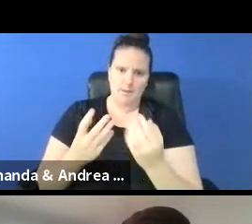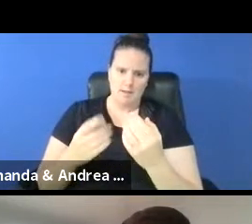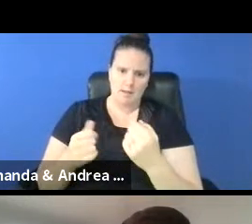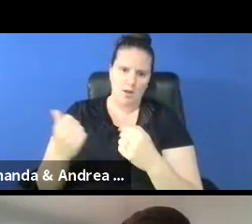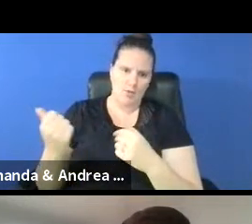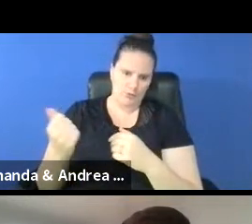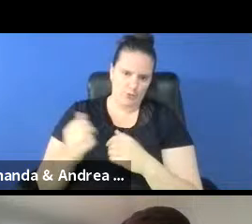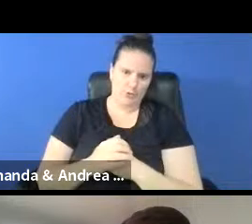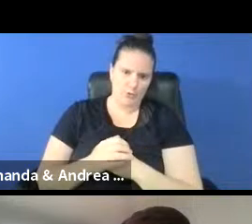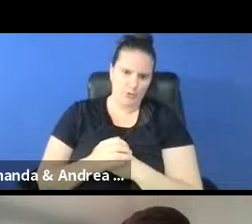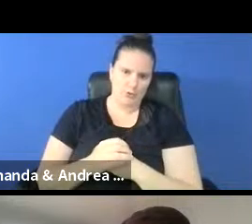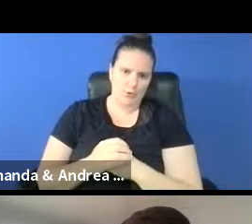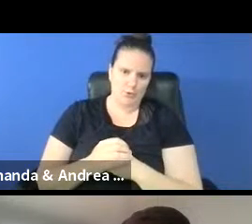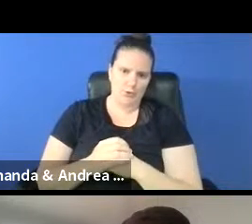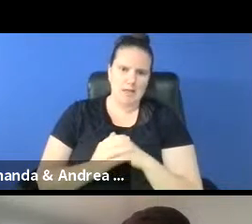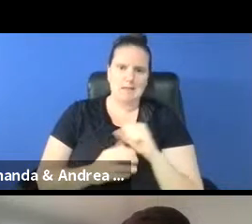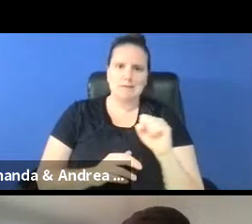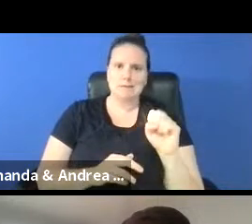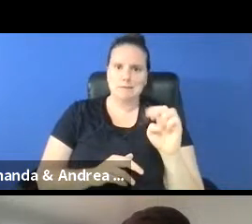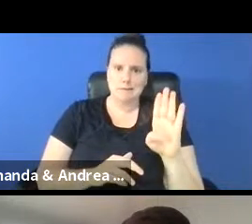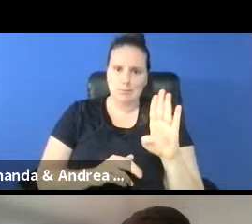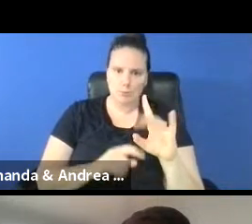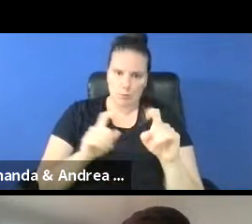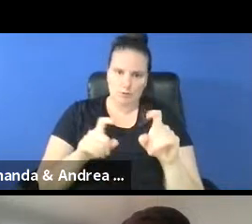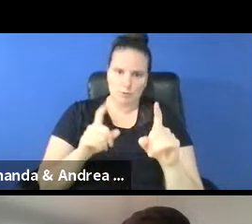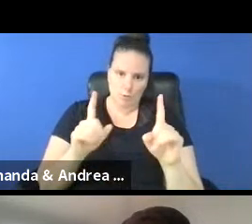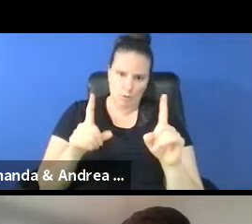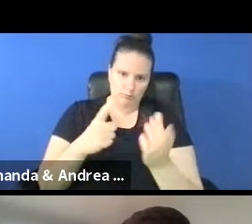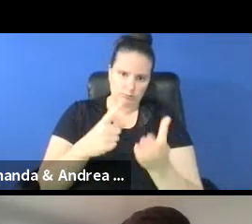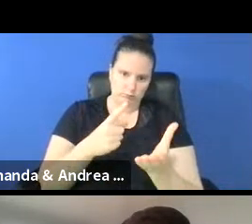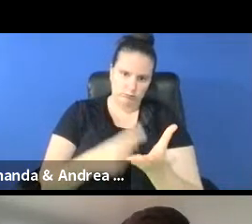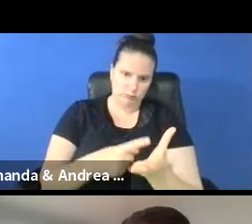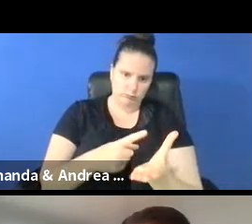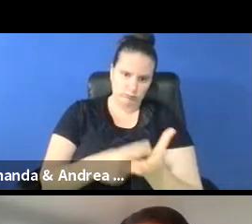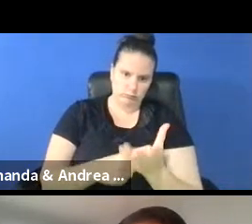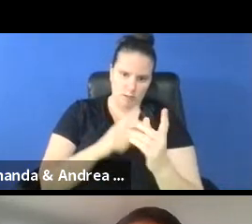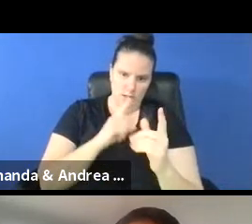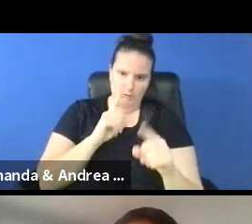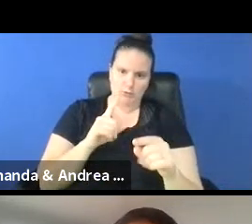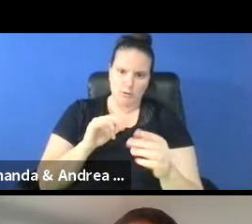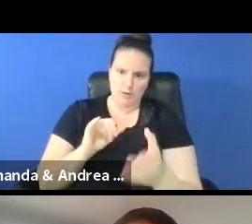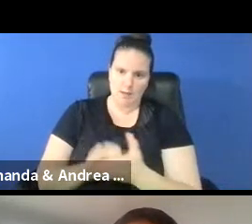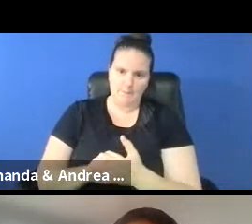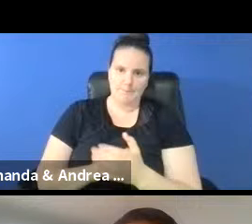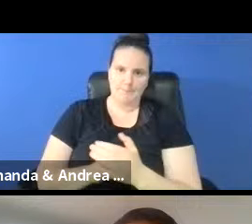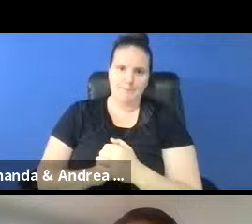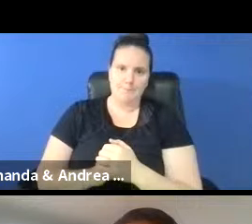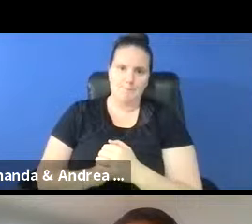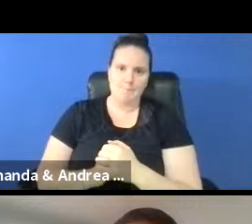other sub-questions, will get answered, and that will